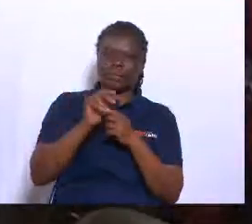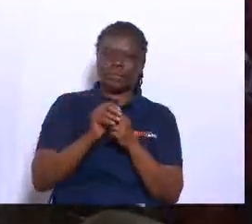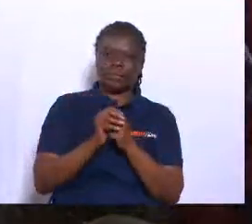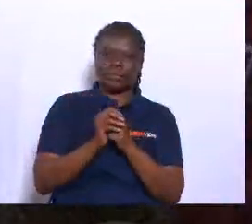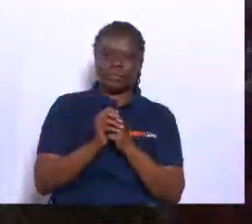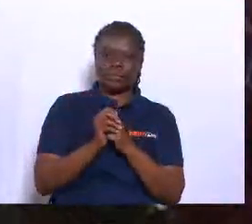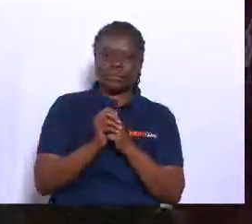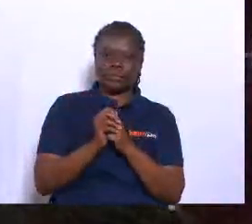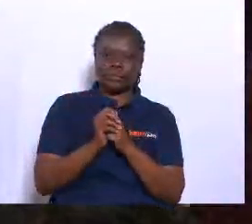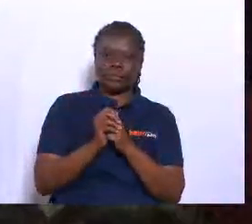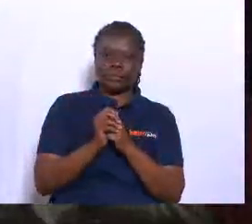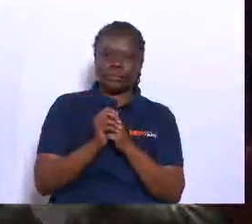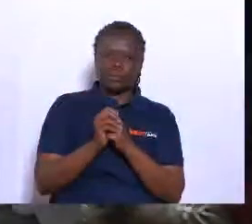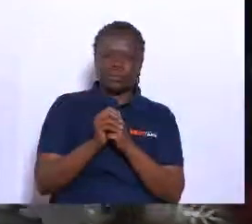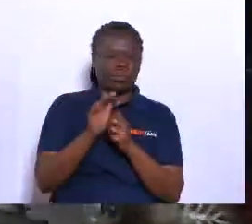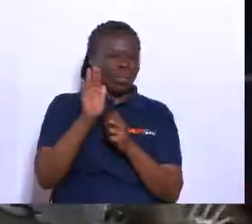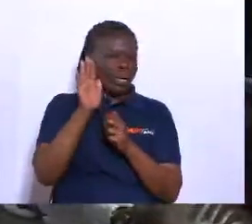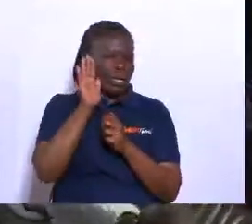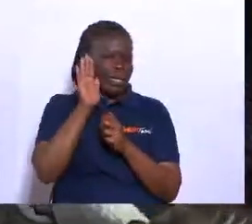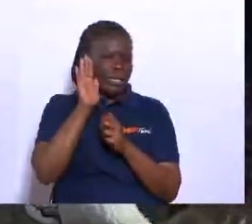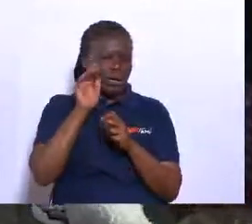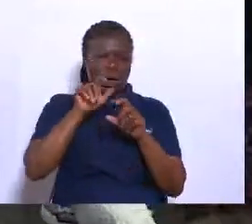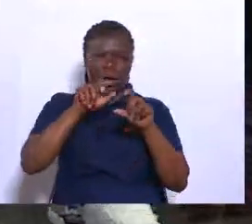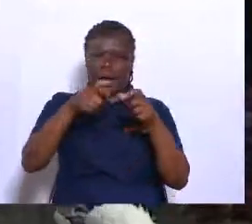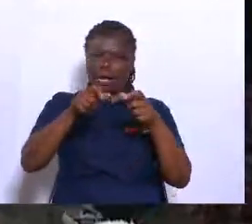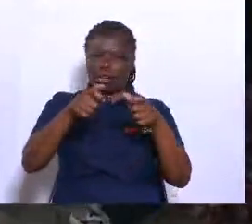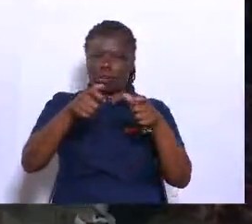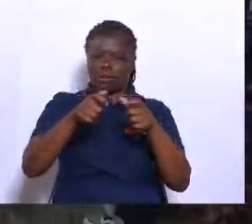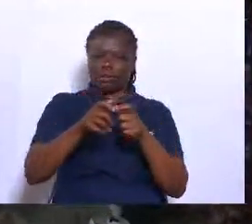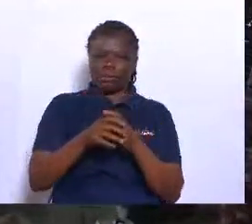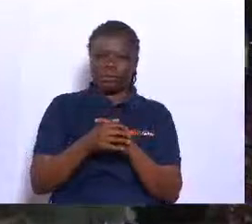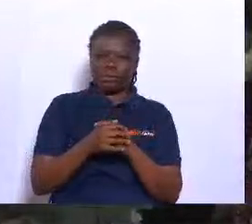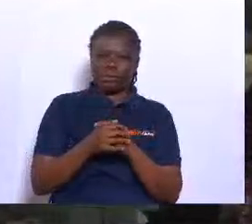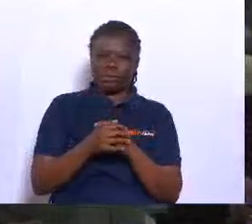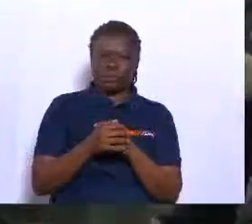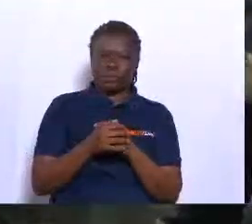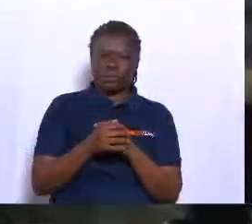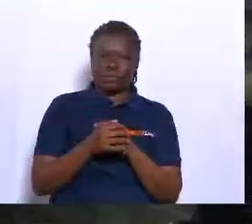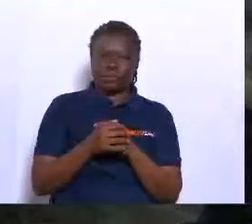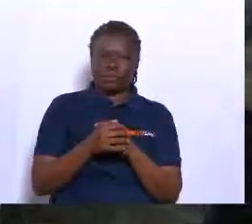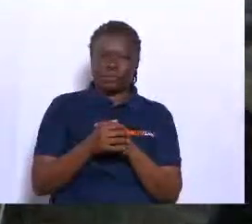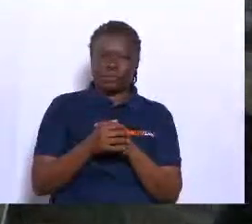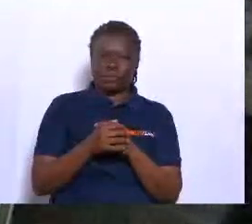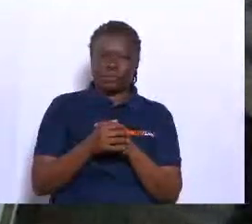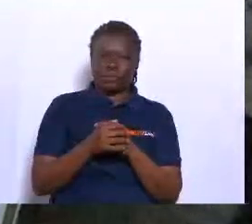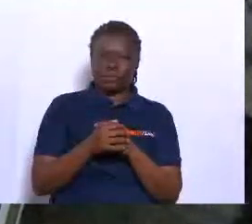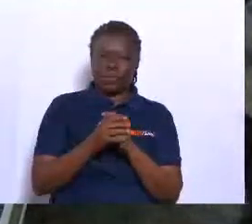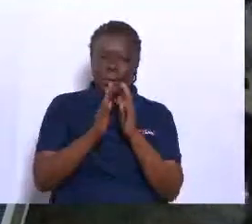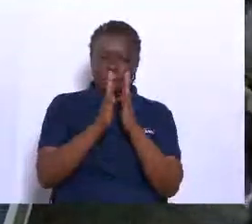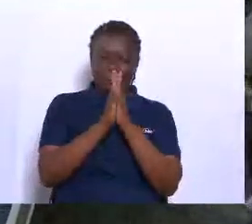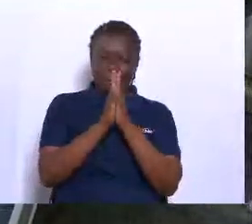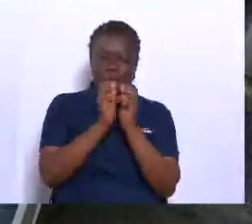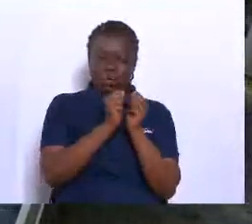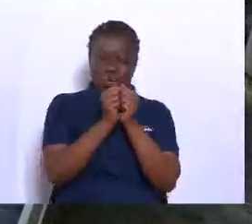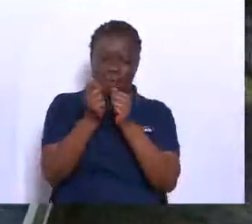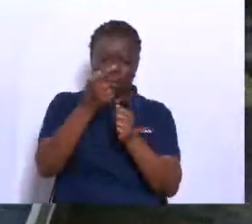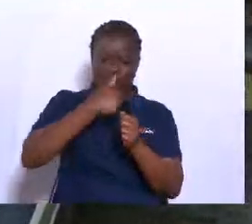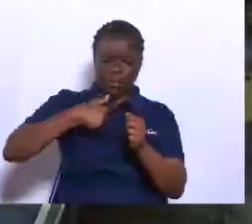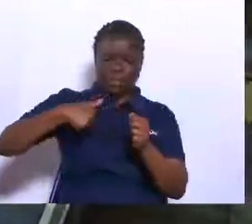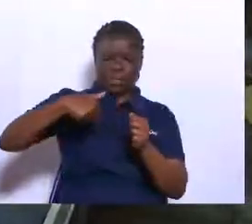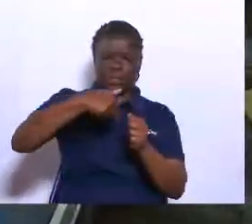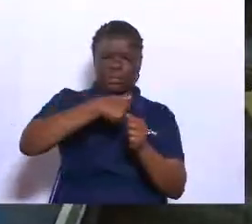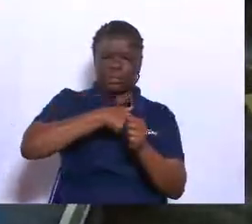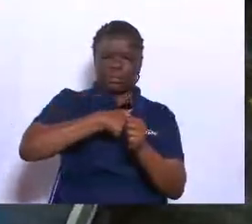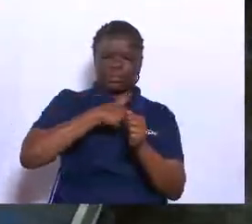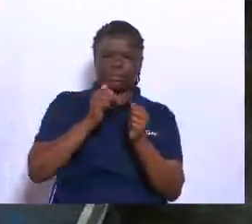ya mtandao wa Hope Channel, listening on the radio, wale ambao wanatusikiza kwa njia ya radio, bow your heads with us. Naomba mnamishe vichwa